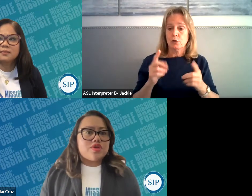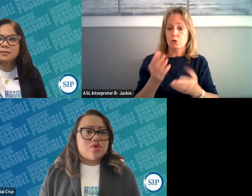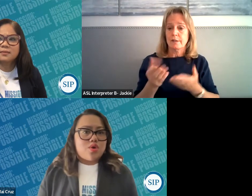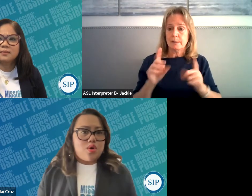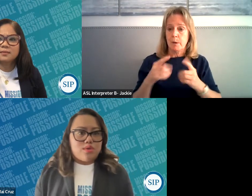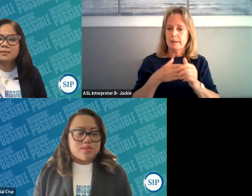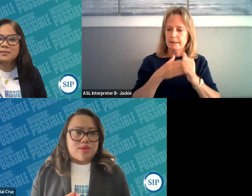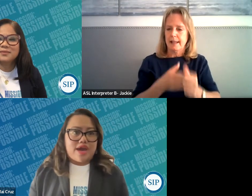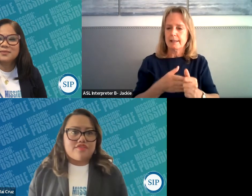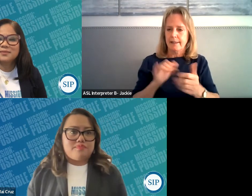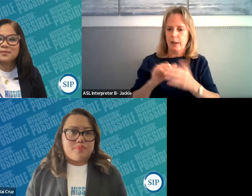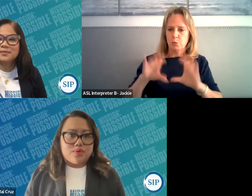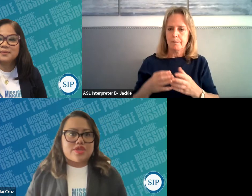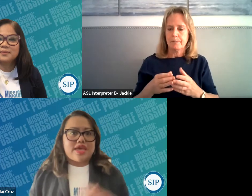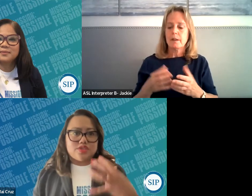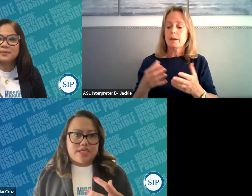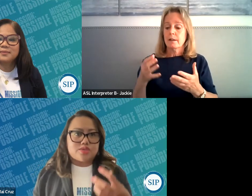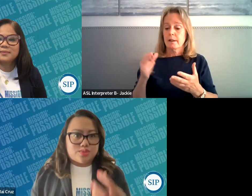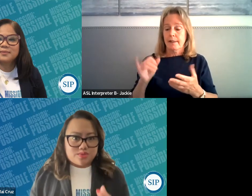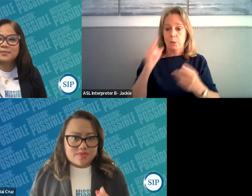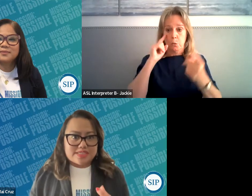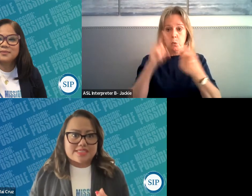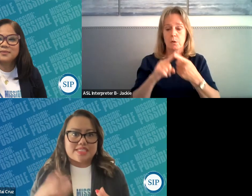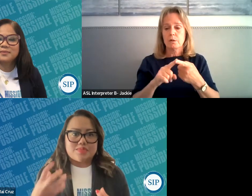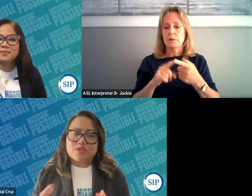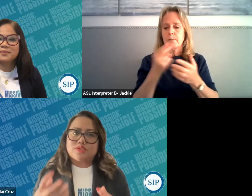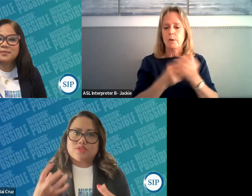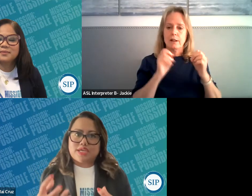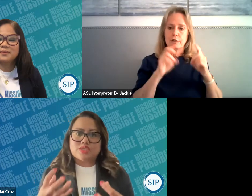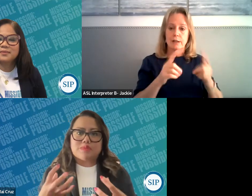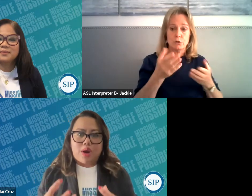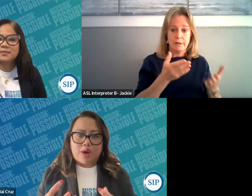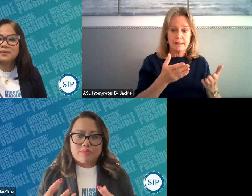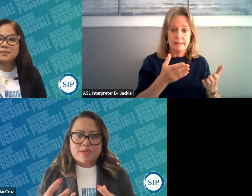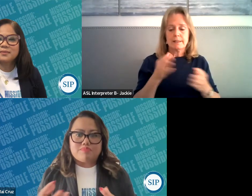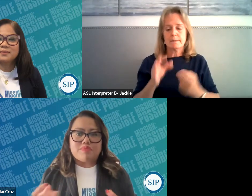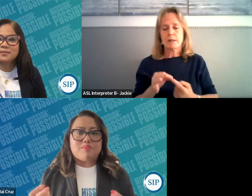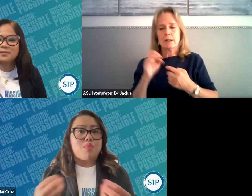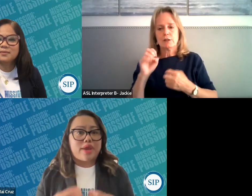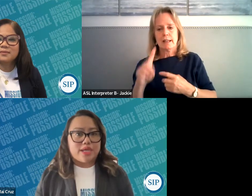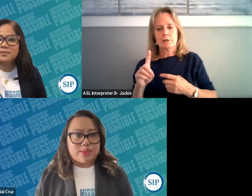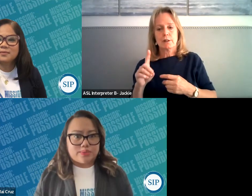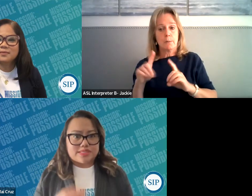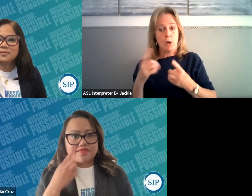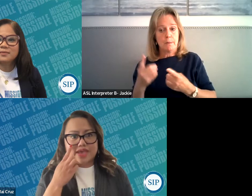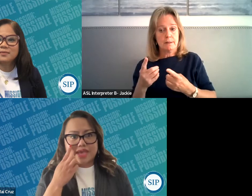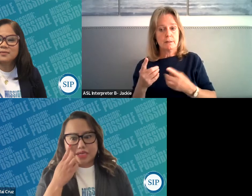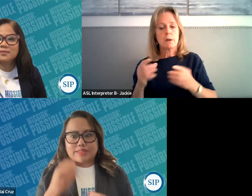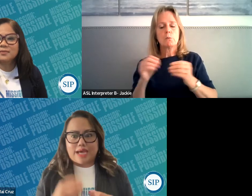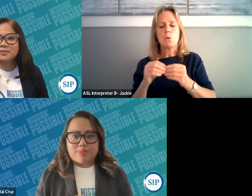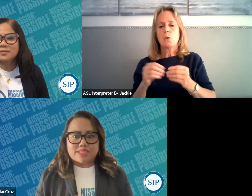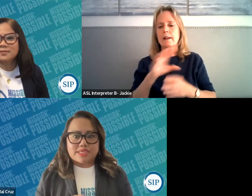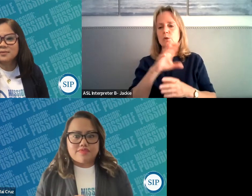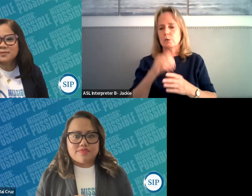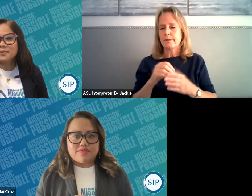Department. And with a goal to have both Educational Services and Special Education Department be more inclusive